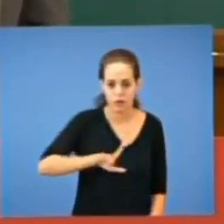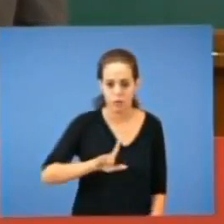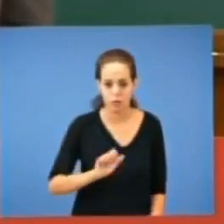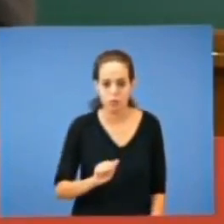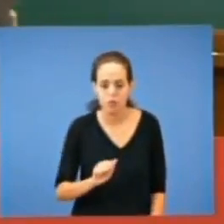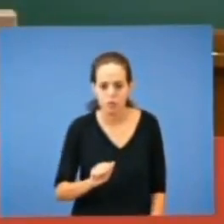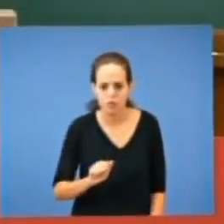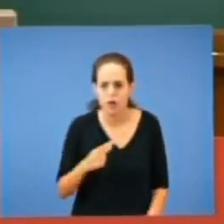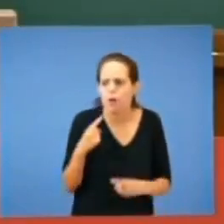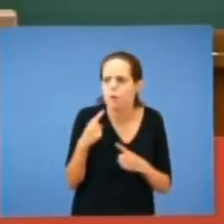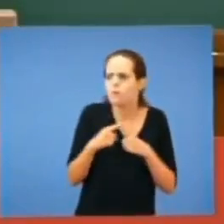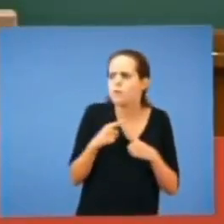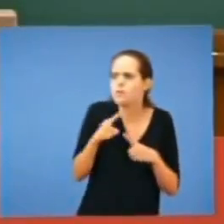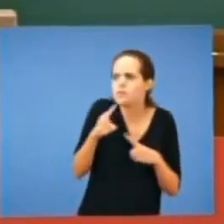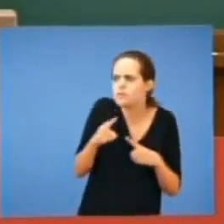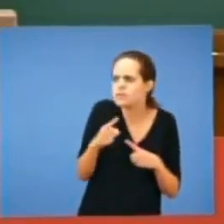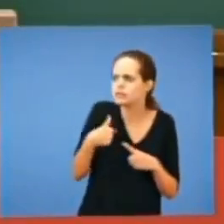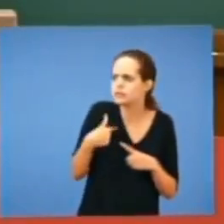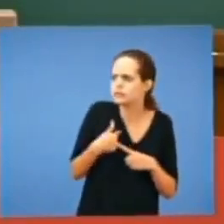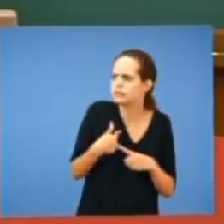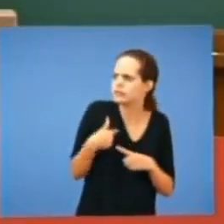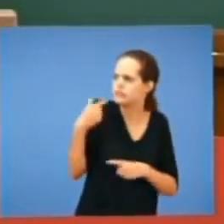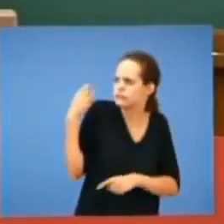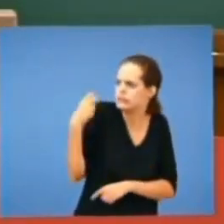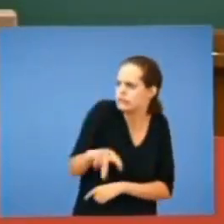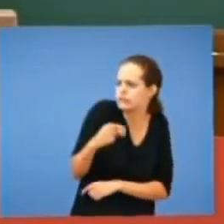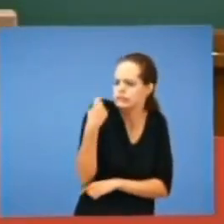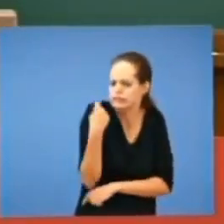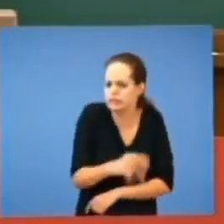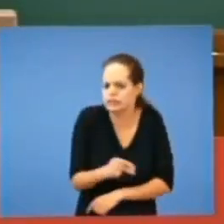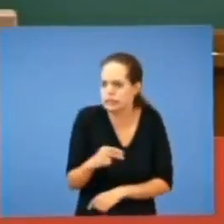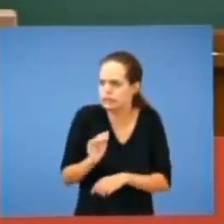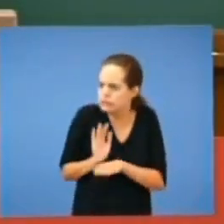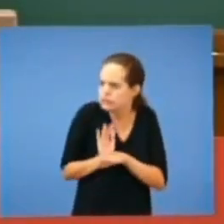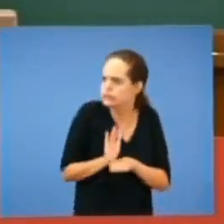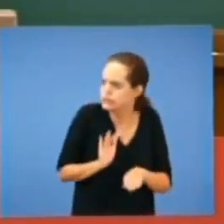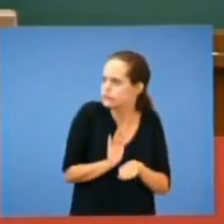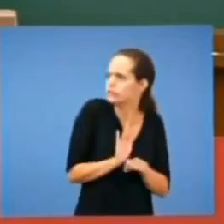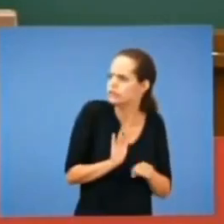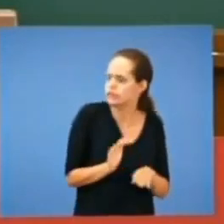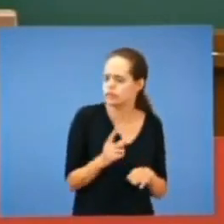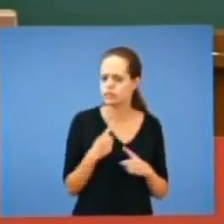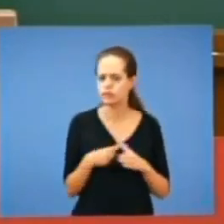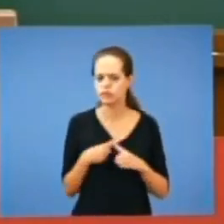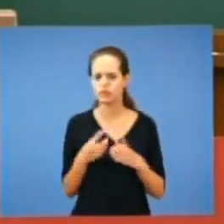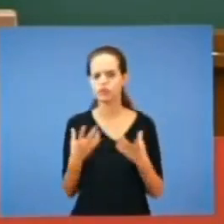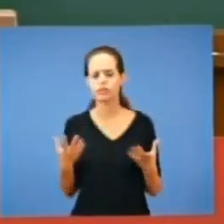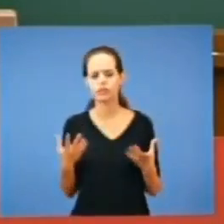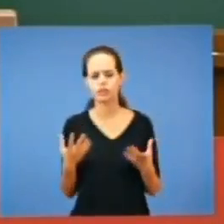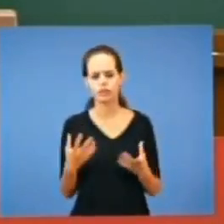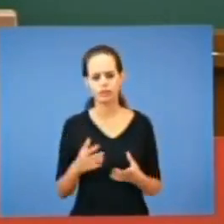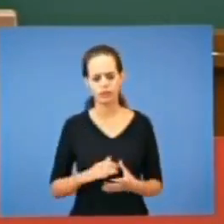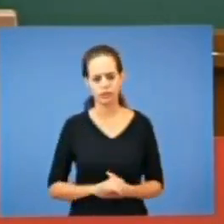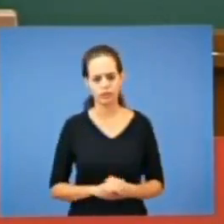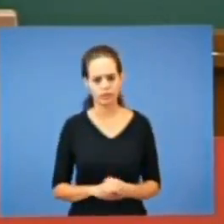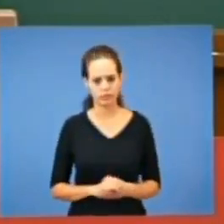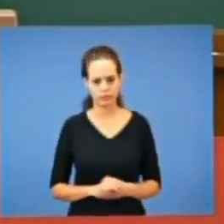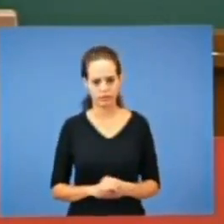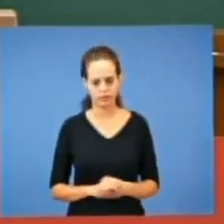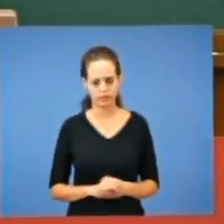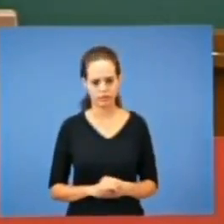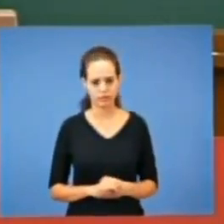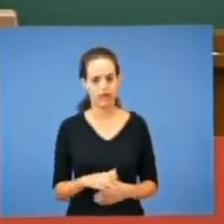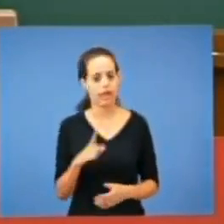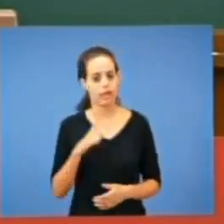speak, then the donkey spoke. Balaam, you're hurting me. So I've seen the